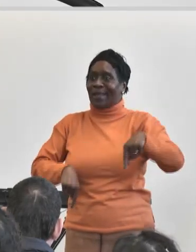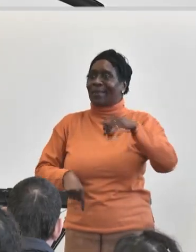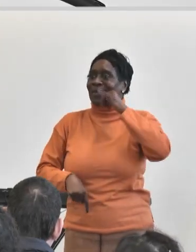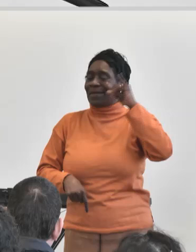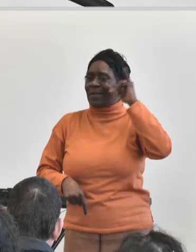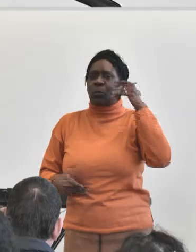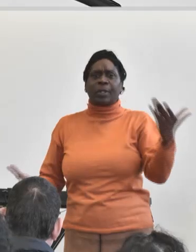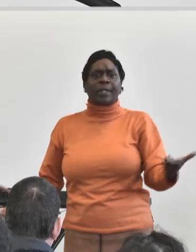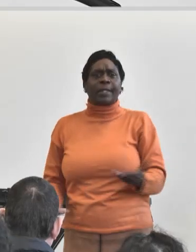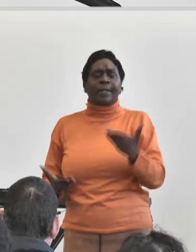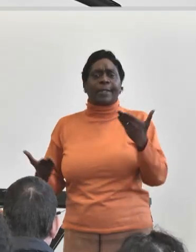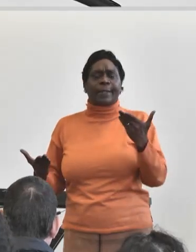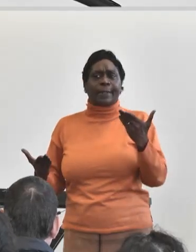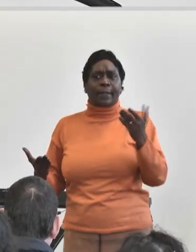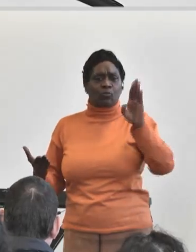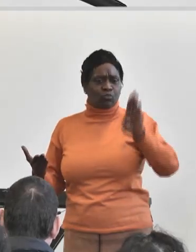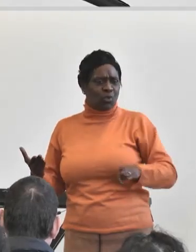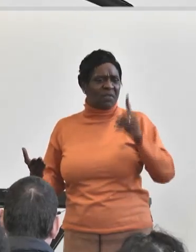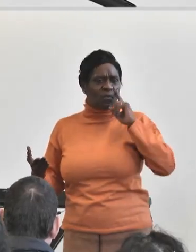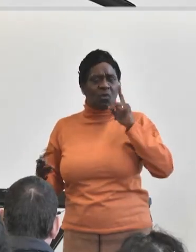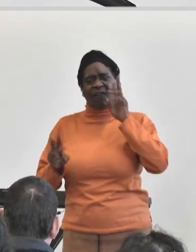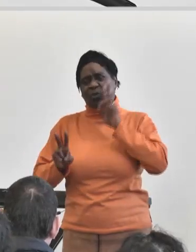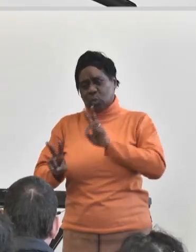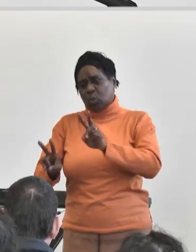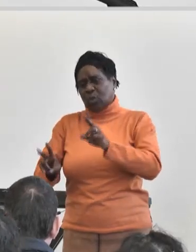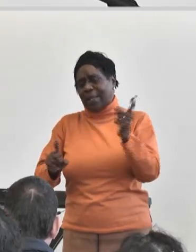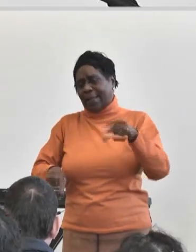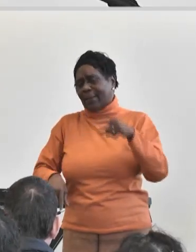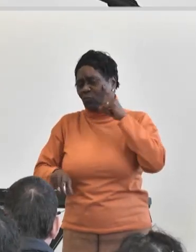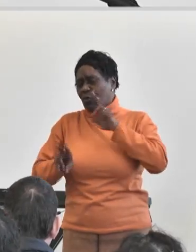They were here in Brooklyn for a funeral.